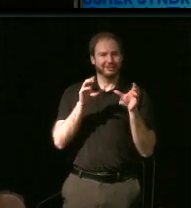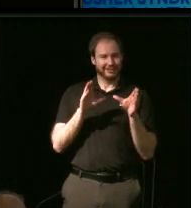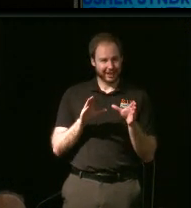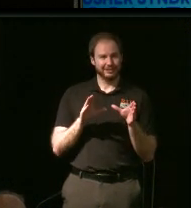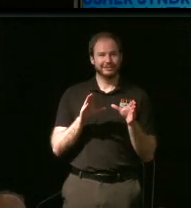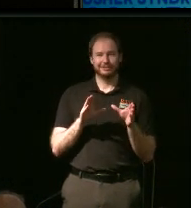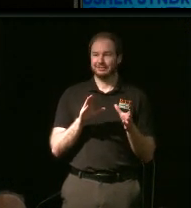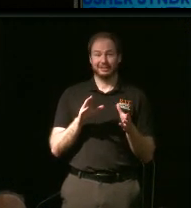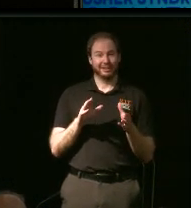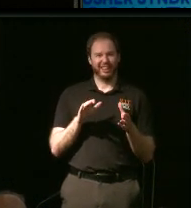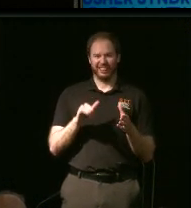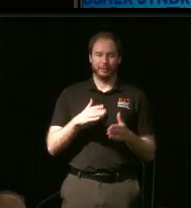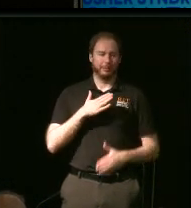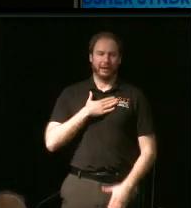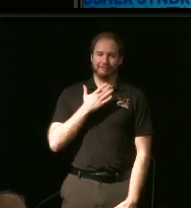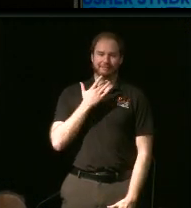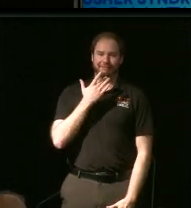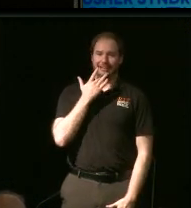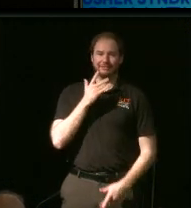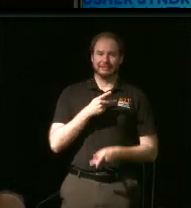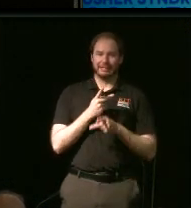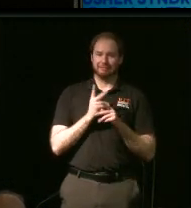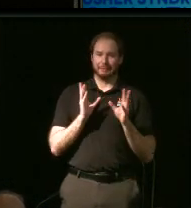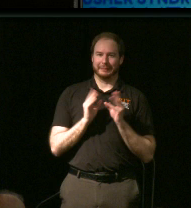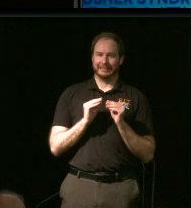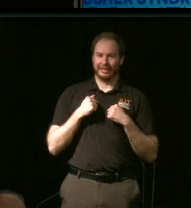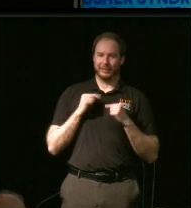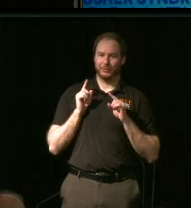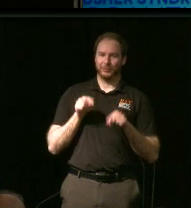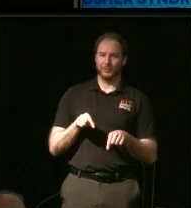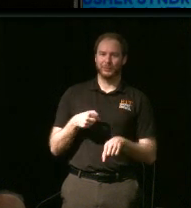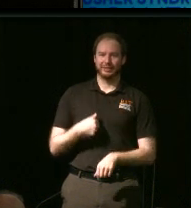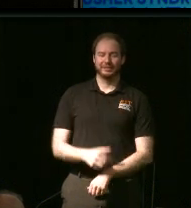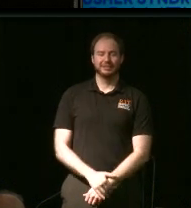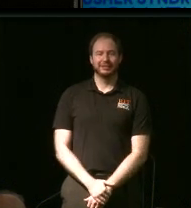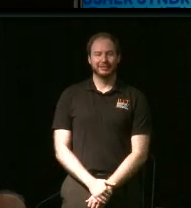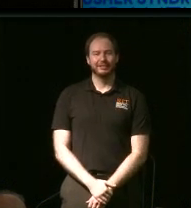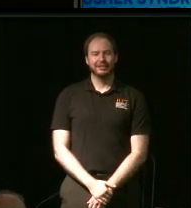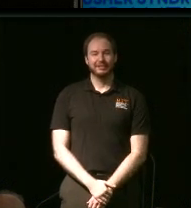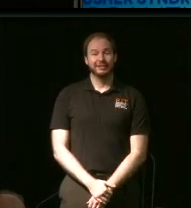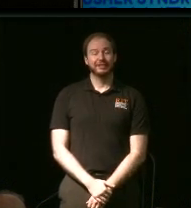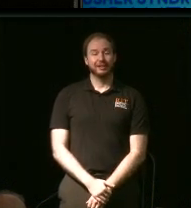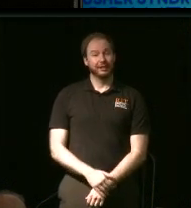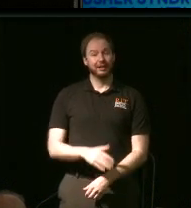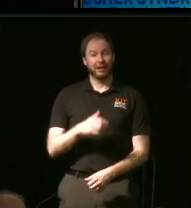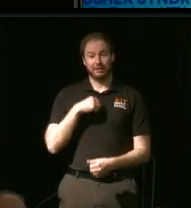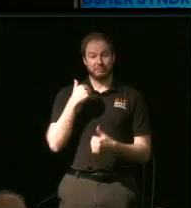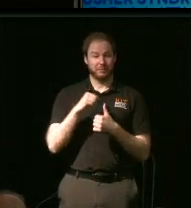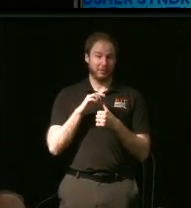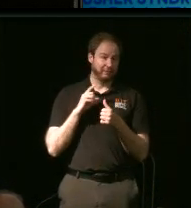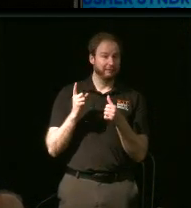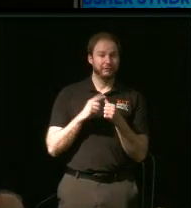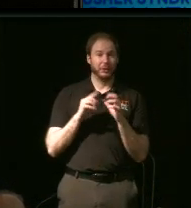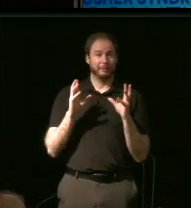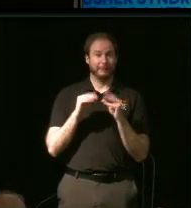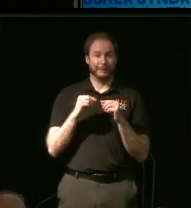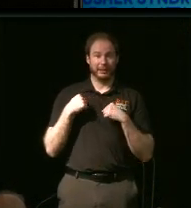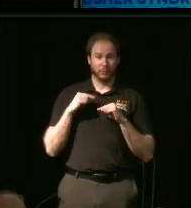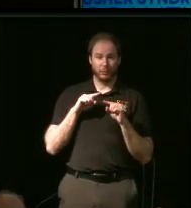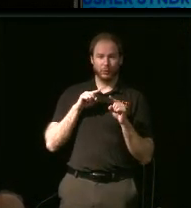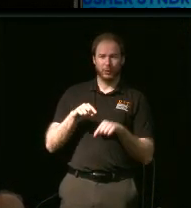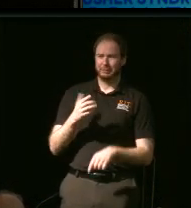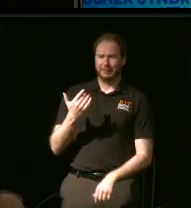really is one of my favorite meetings that I attend. And the first meeting I attended, I think,